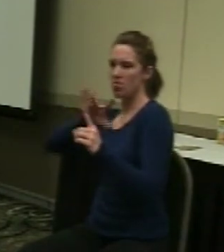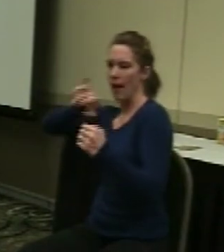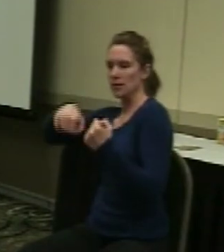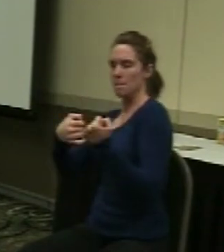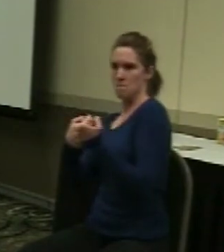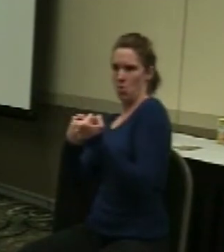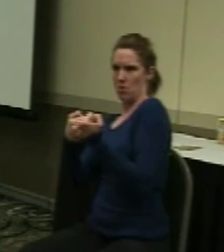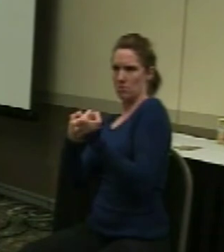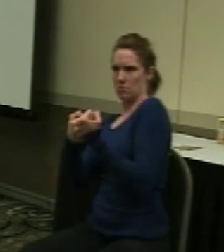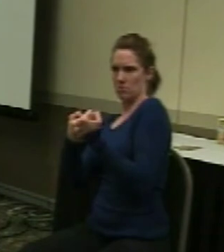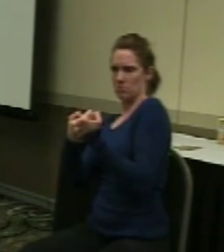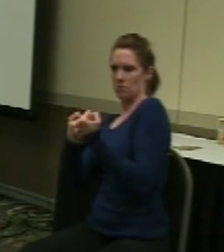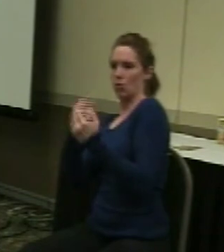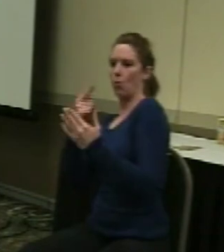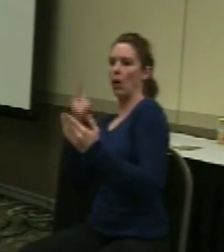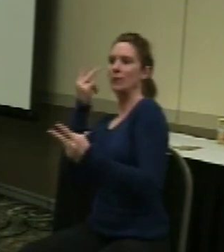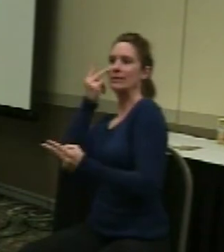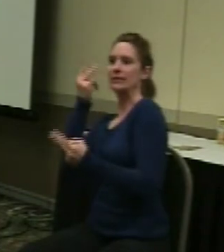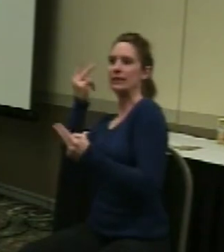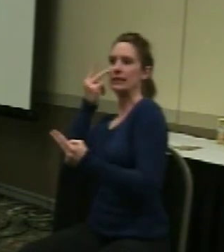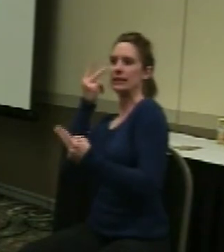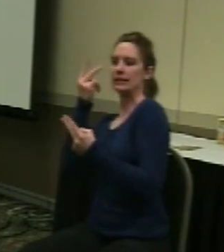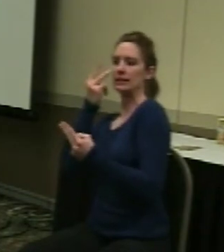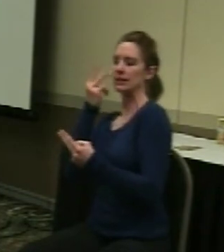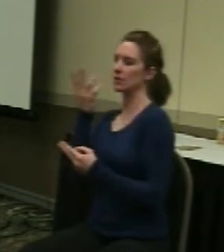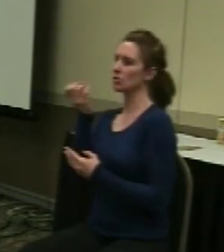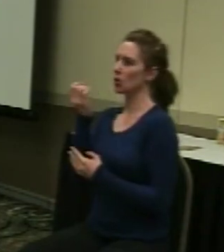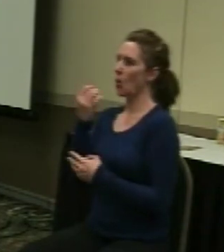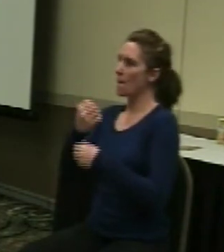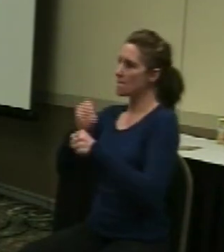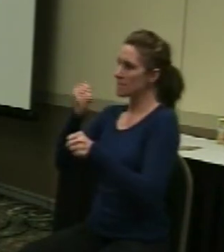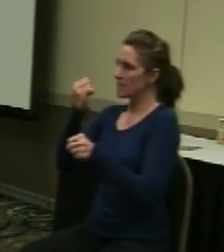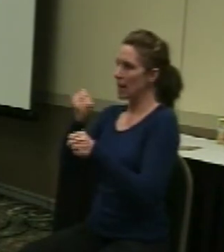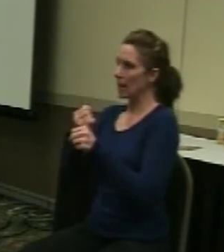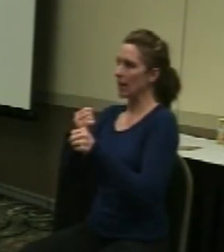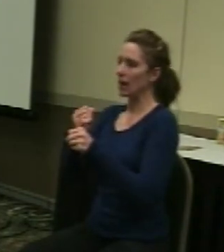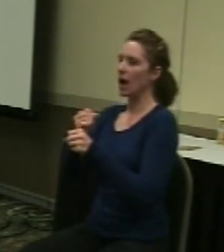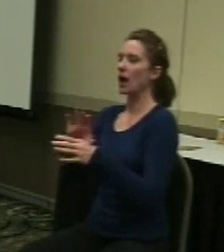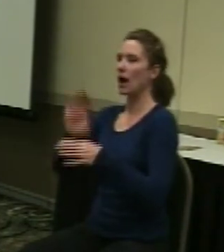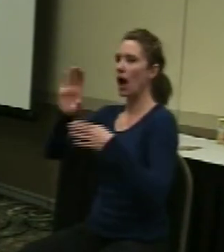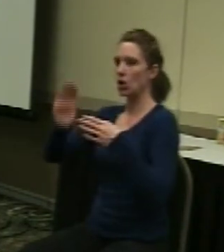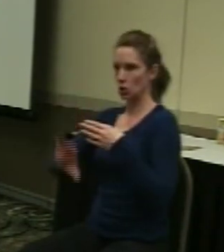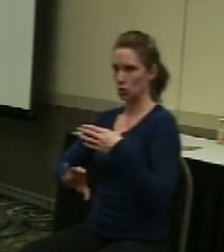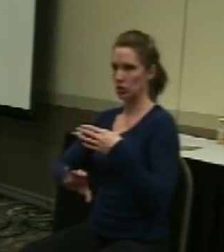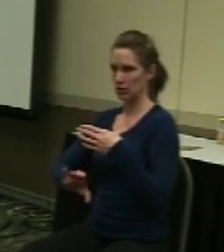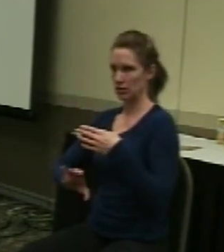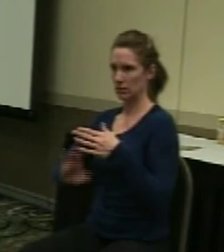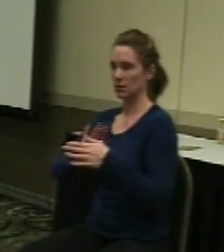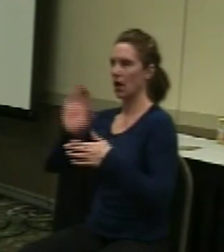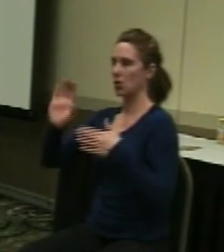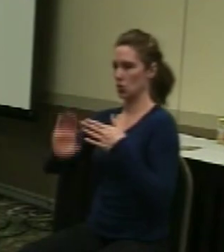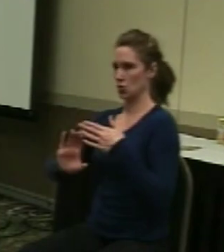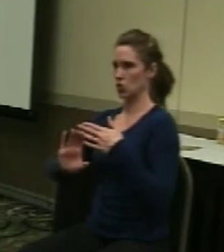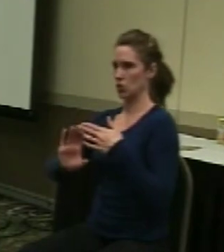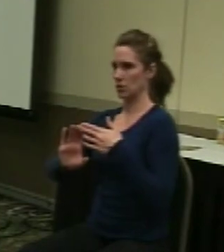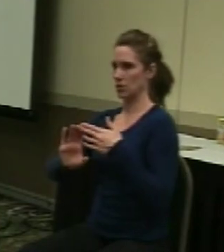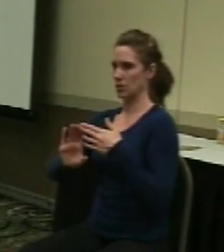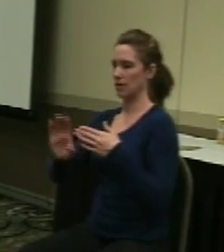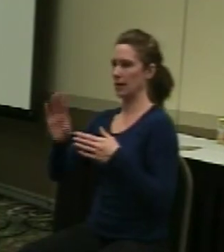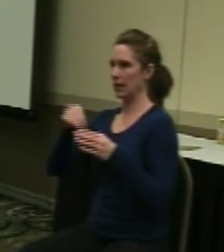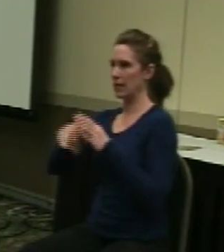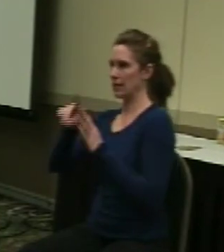saying. You know? So we are making conclusions in a very, very data-based